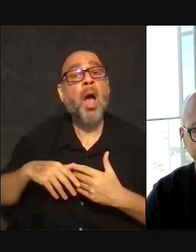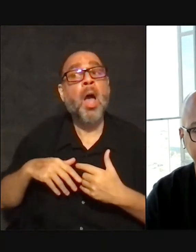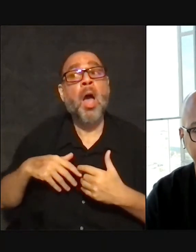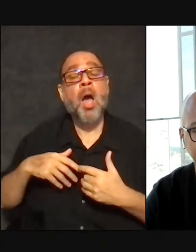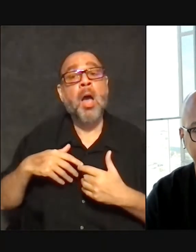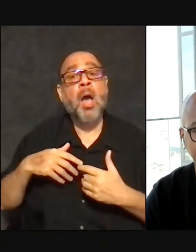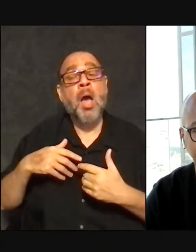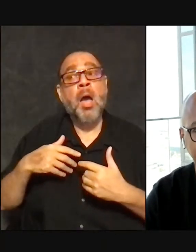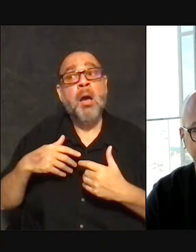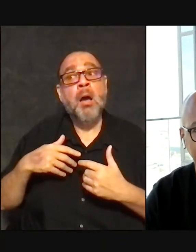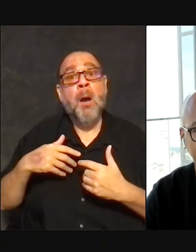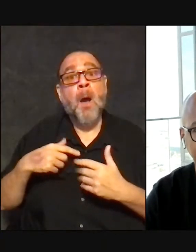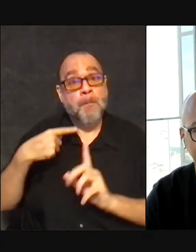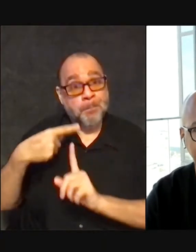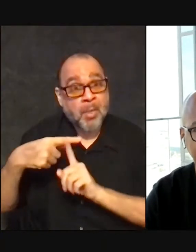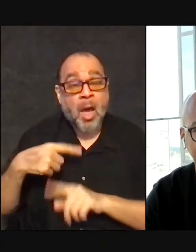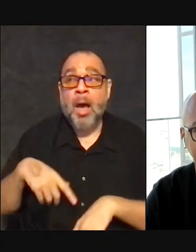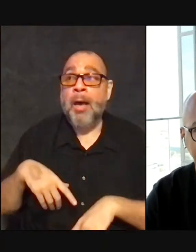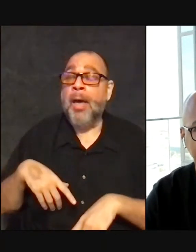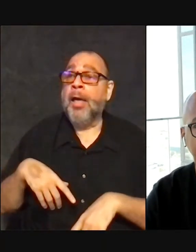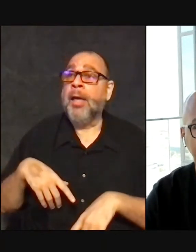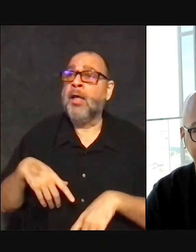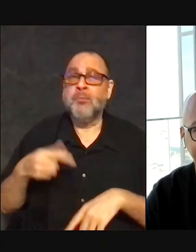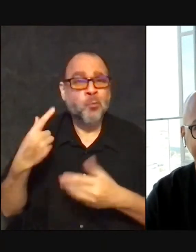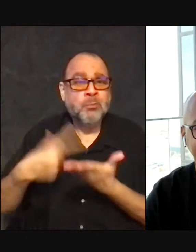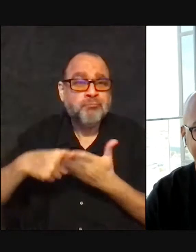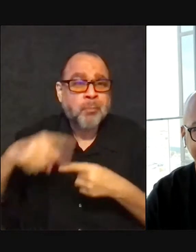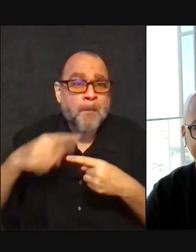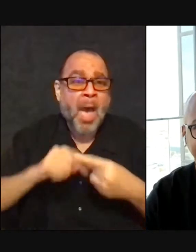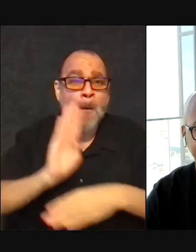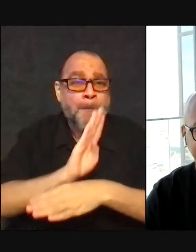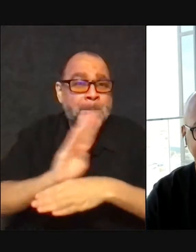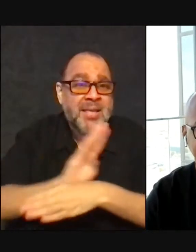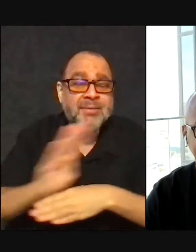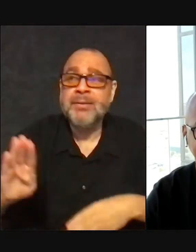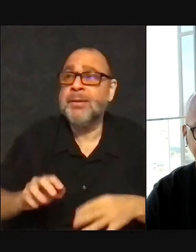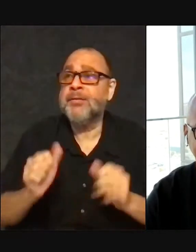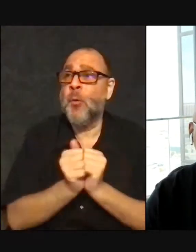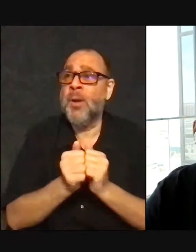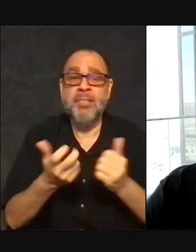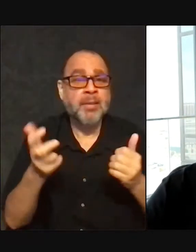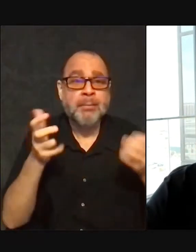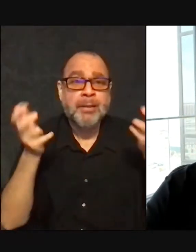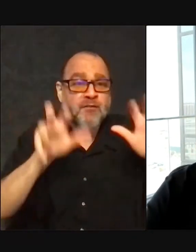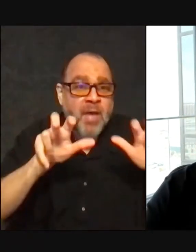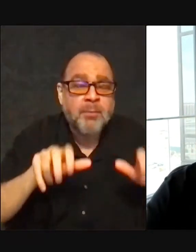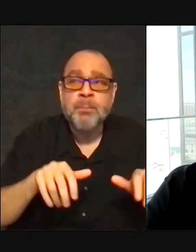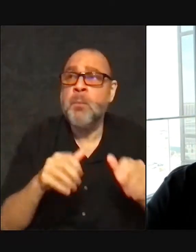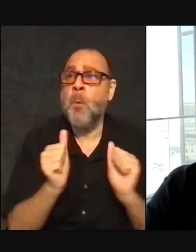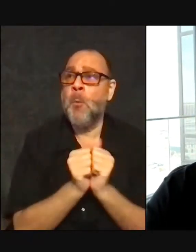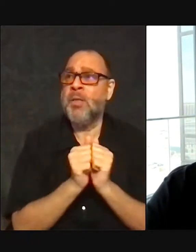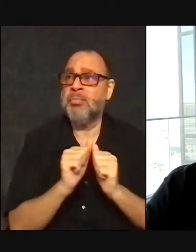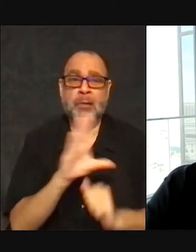what I think is wrong in business, what I think is wrong in venture capital, what I think is wrong in startup culture. It gave me a real